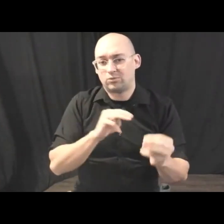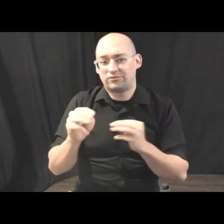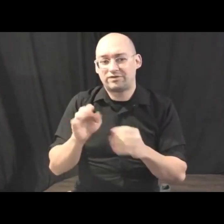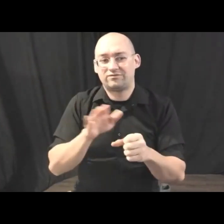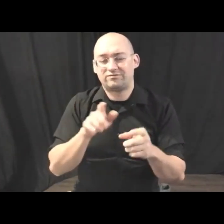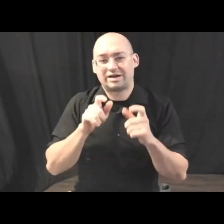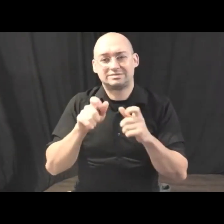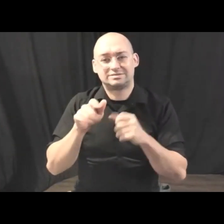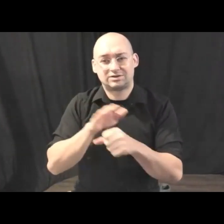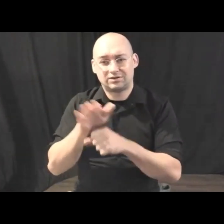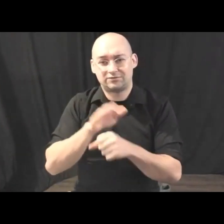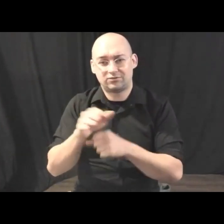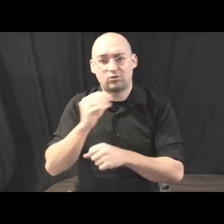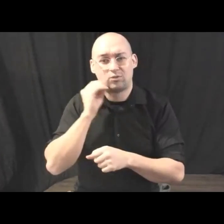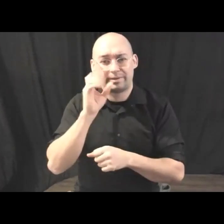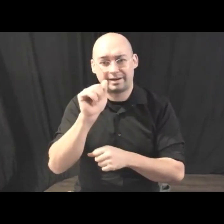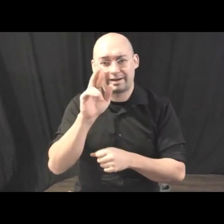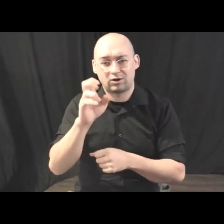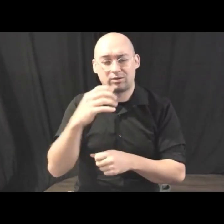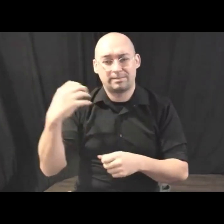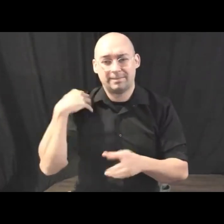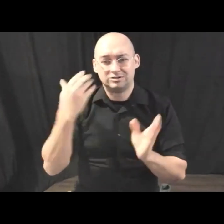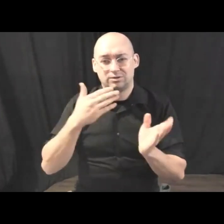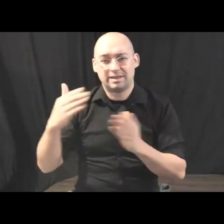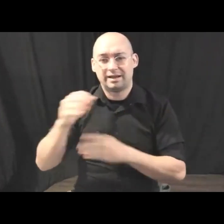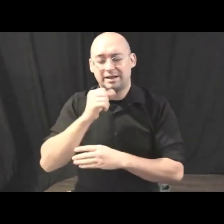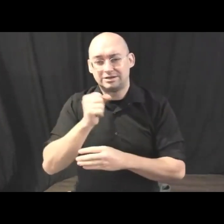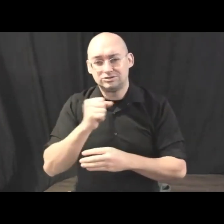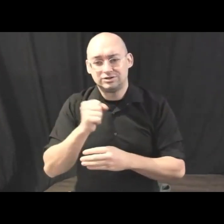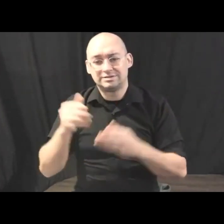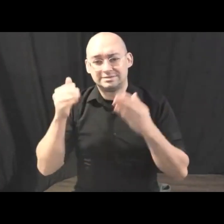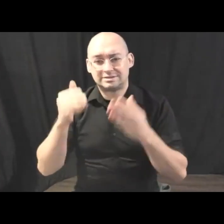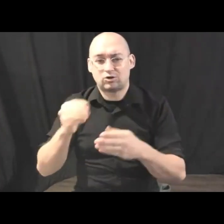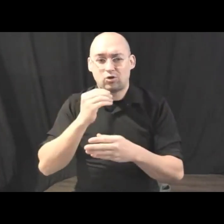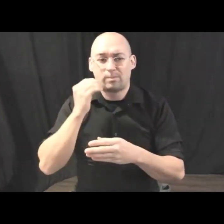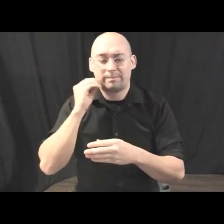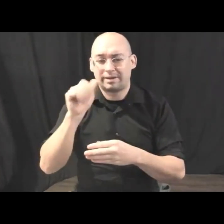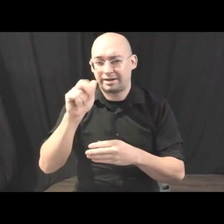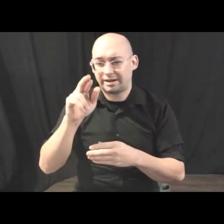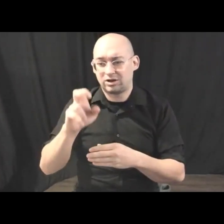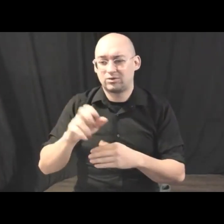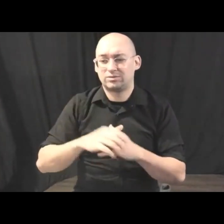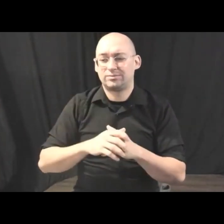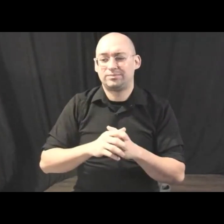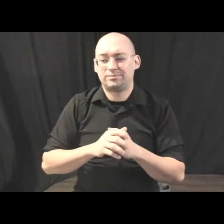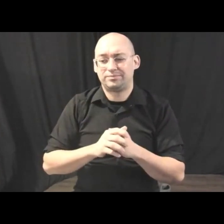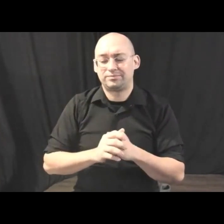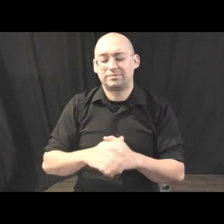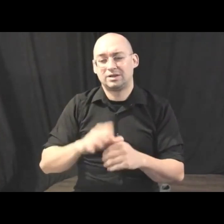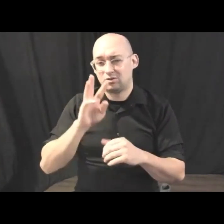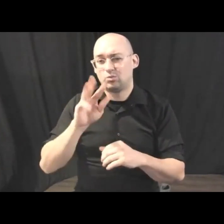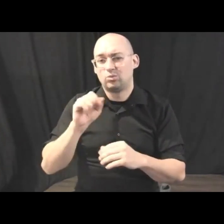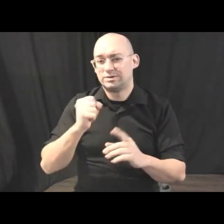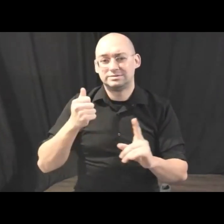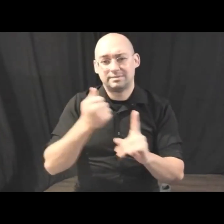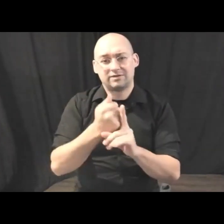care, and that master plan for aging that wasn't centered around care was not going to meet the needs of aging and disabled folks. And it was impactful. It was